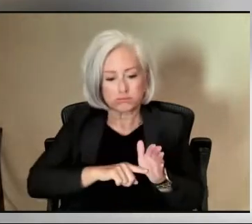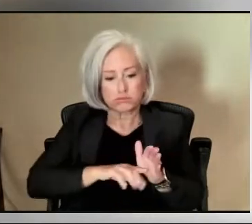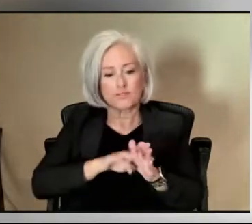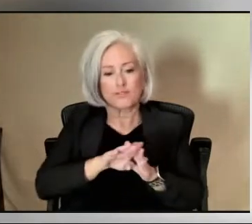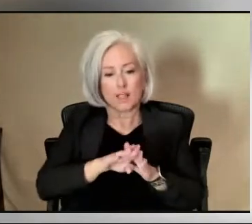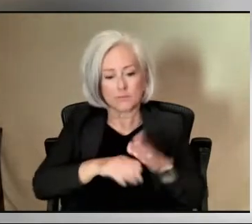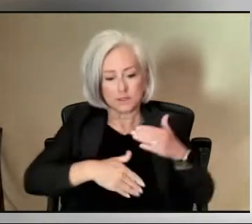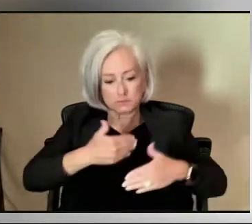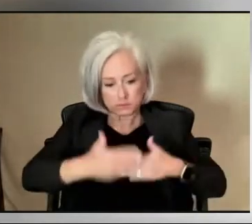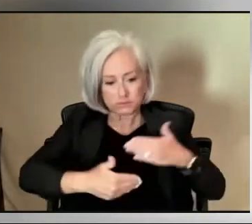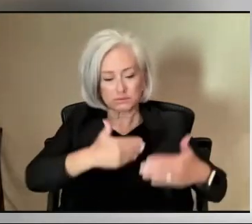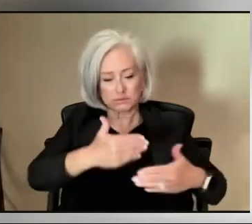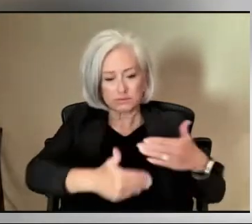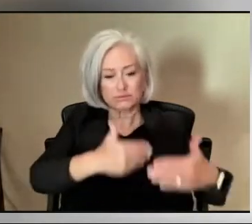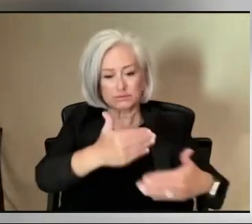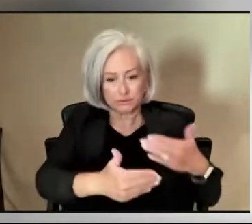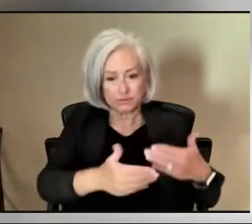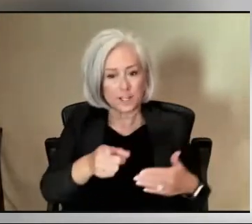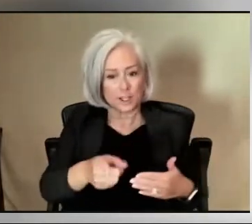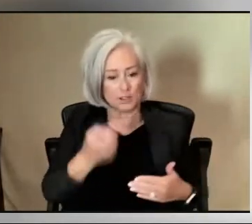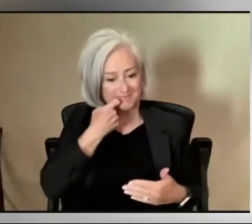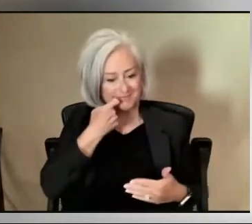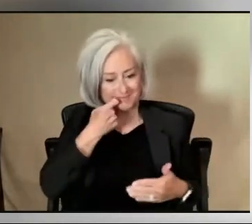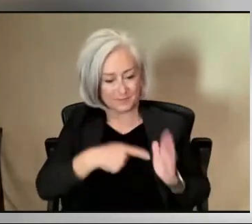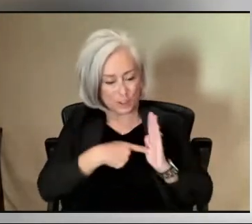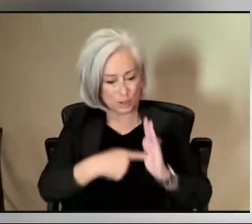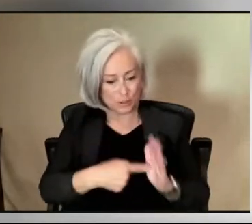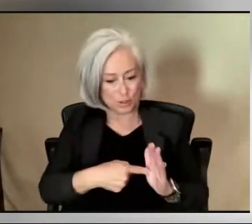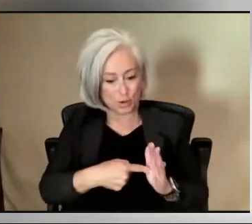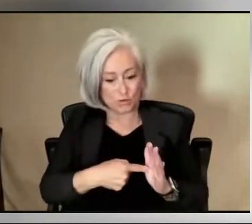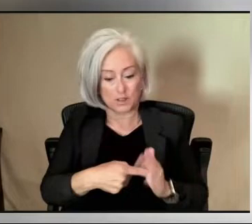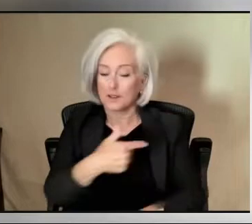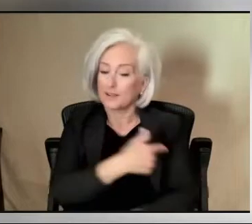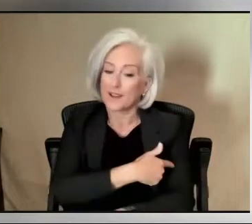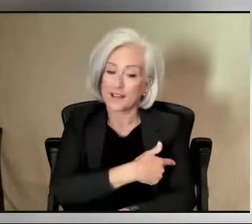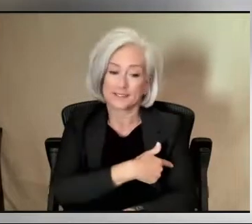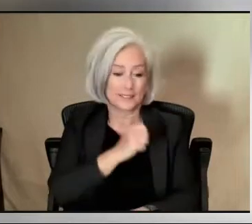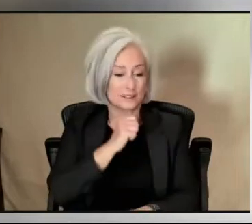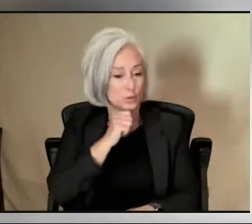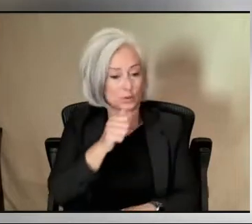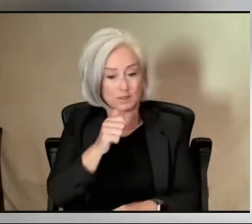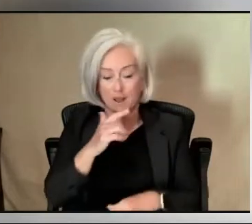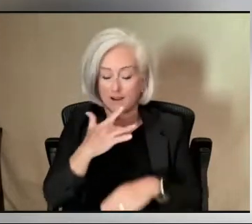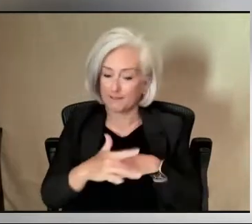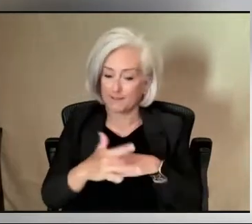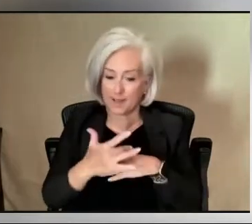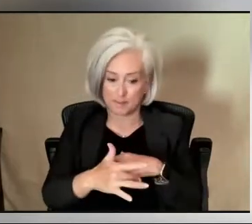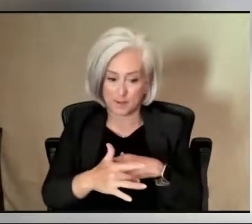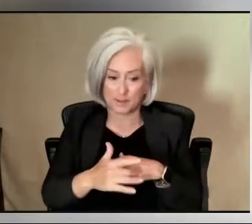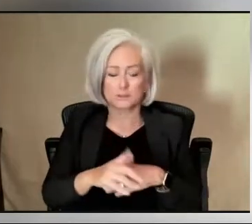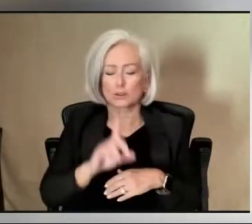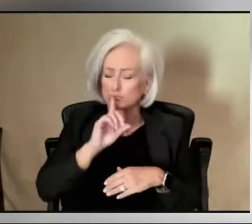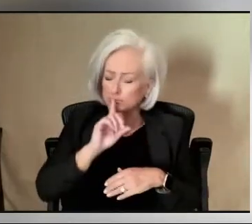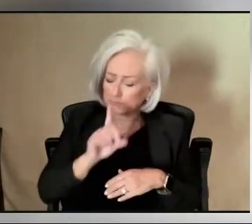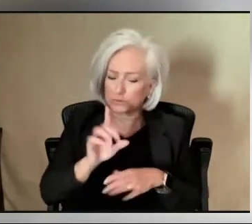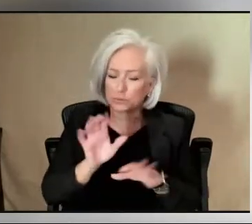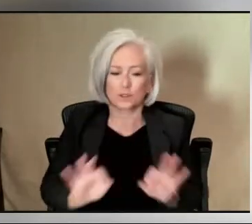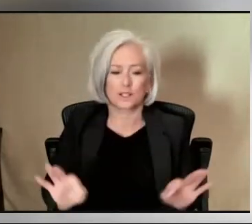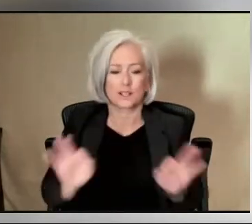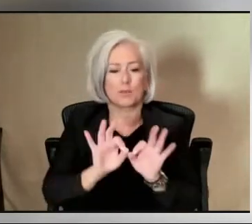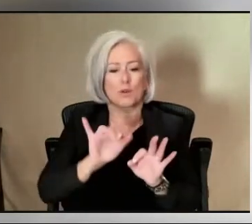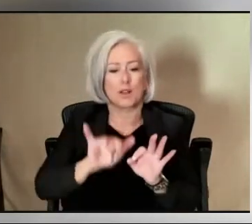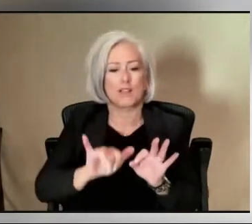well illustrated, these vaccines would not be available to us. So, absolutely critical that kind of